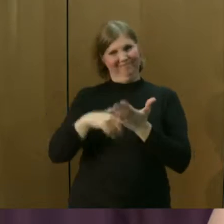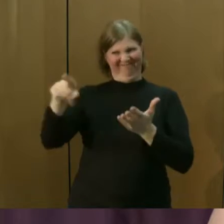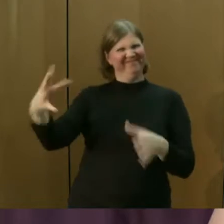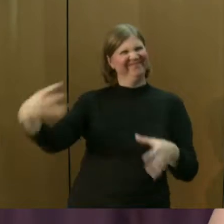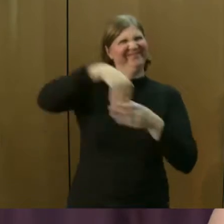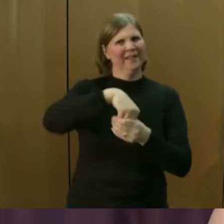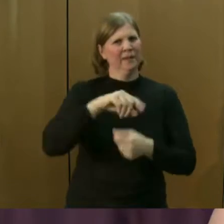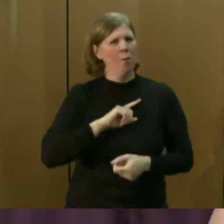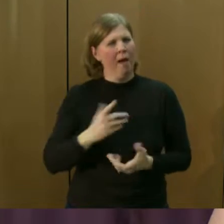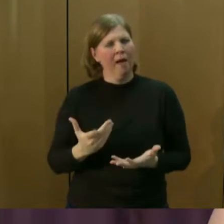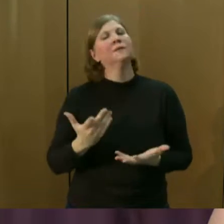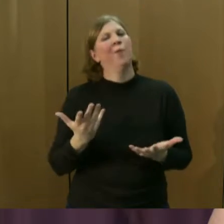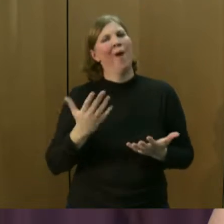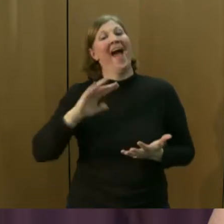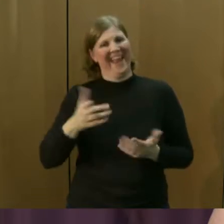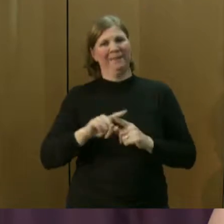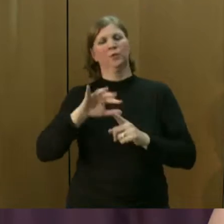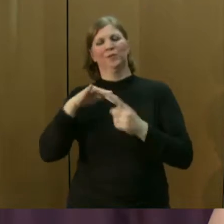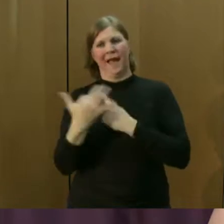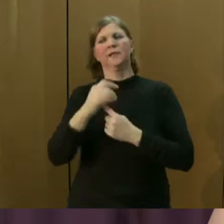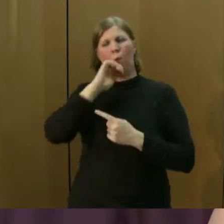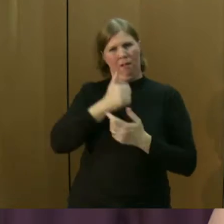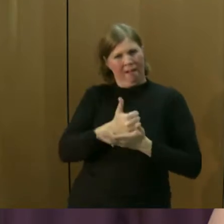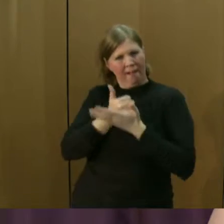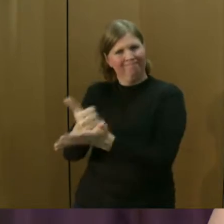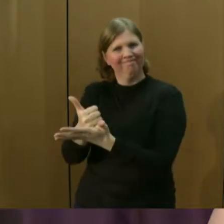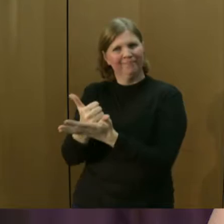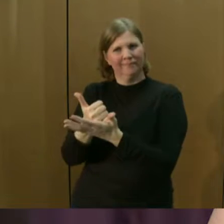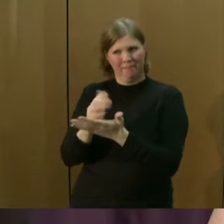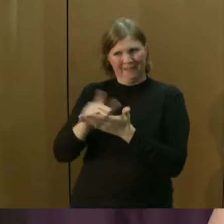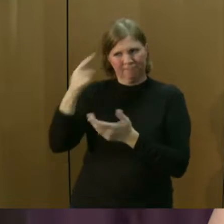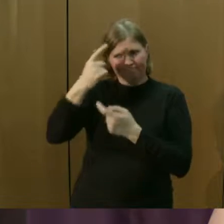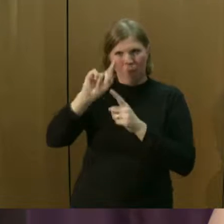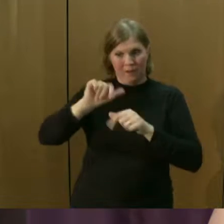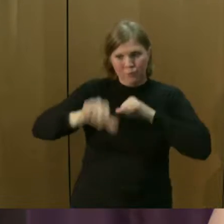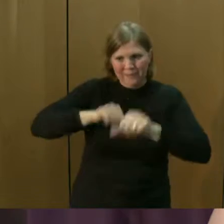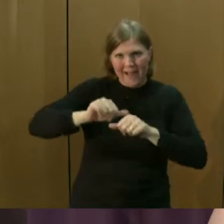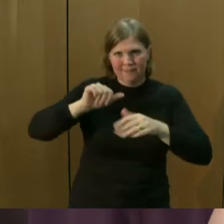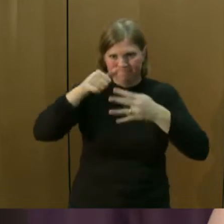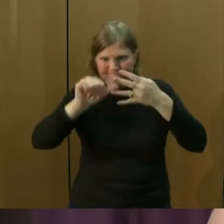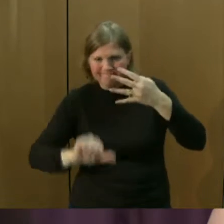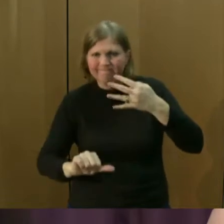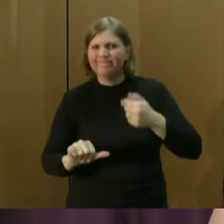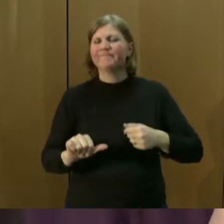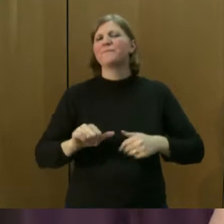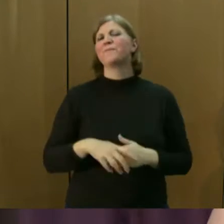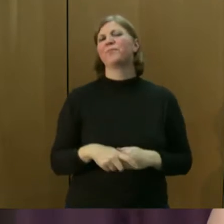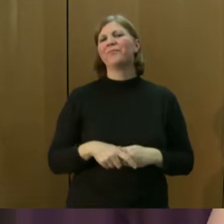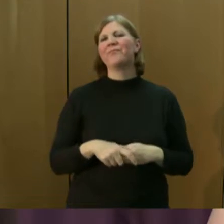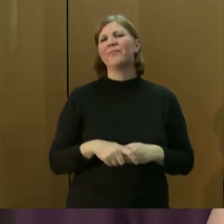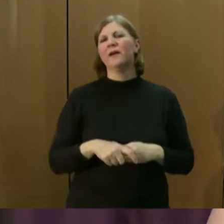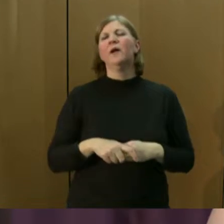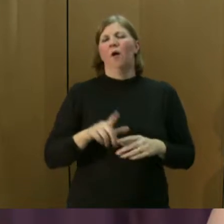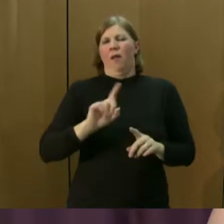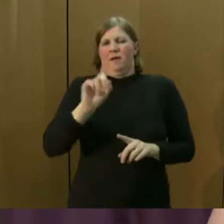Fringe Society who can help you think through those issues. And I think we're talking a bit more about the actual services in a bit.